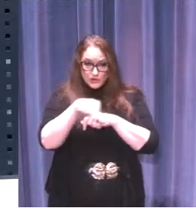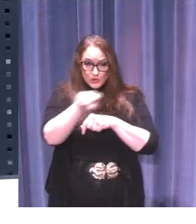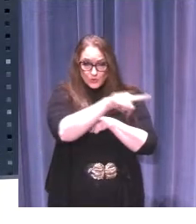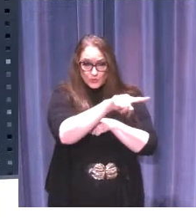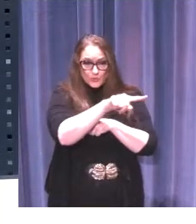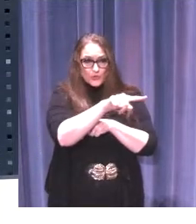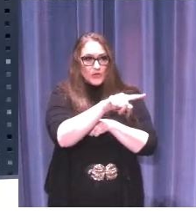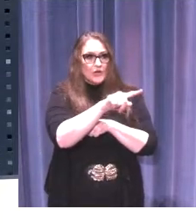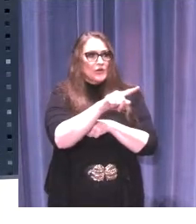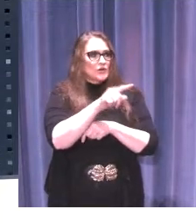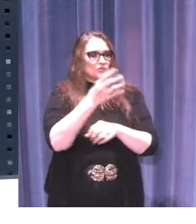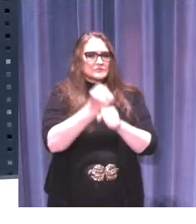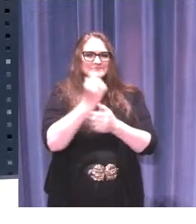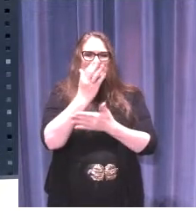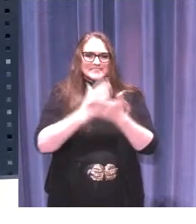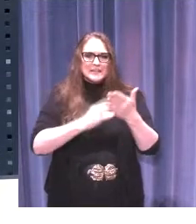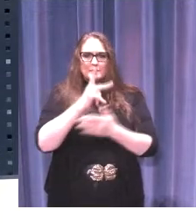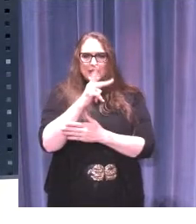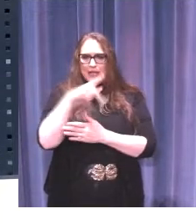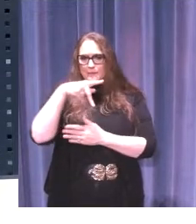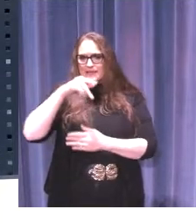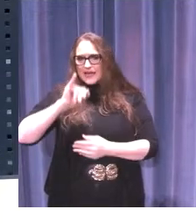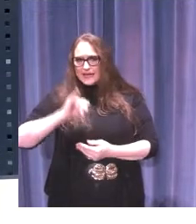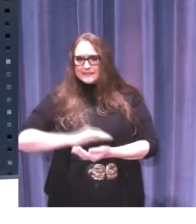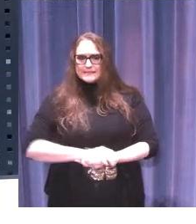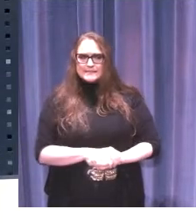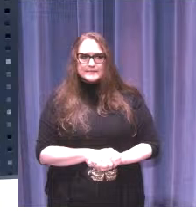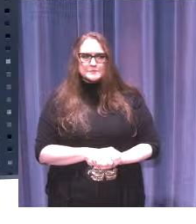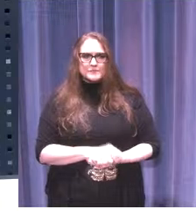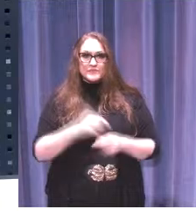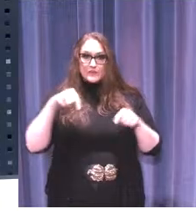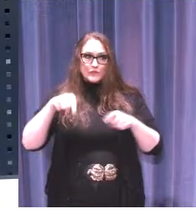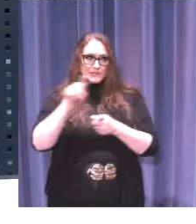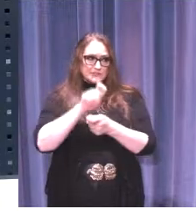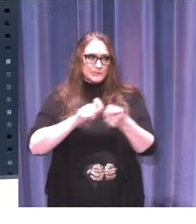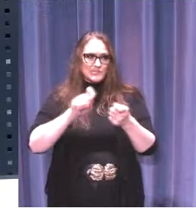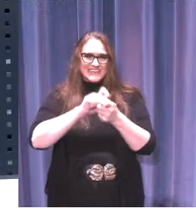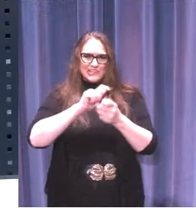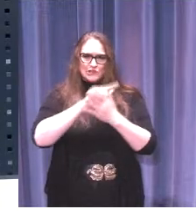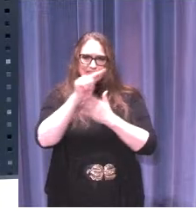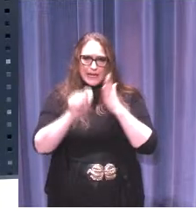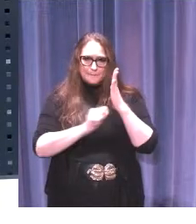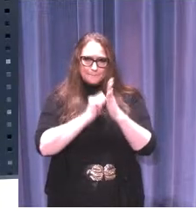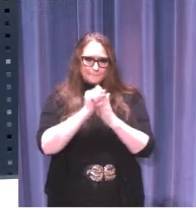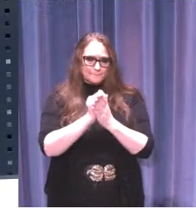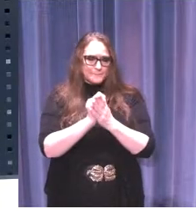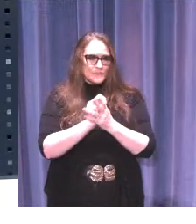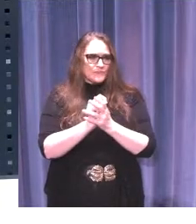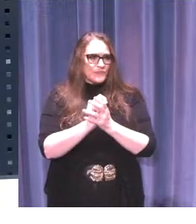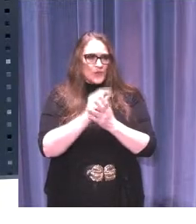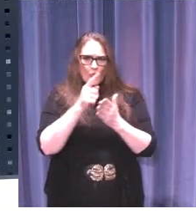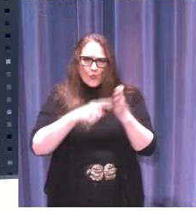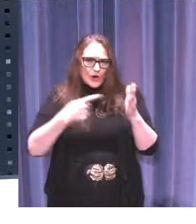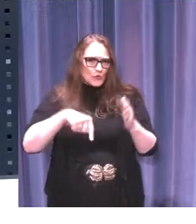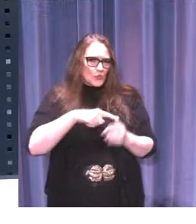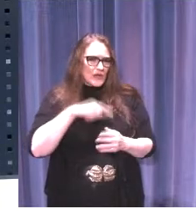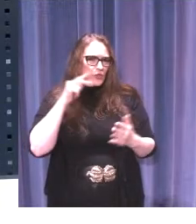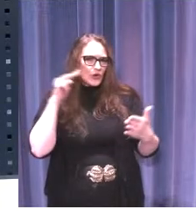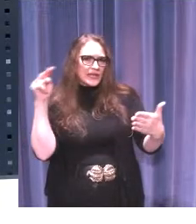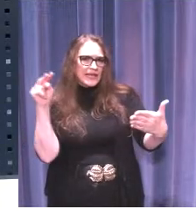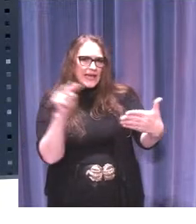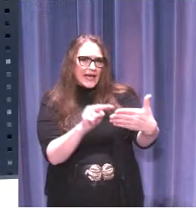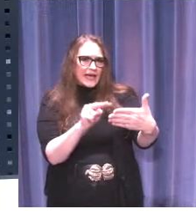to land on some KPIs for this particular time period. What are we looking